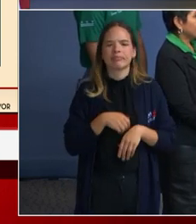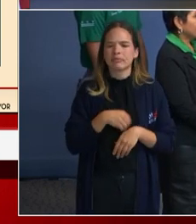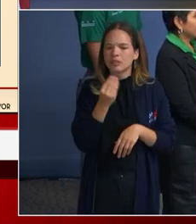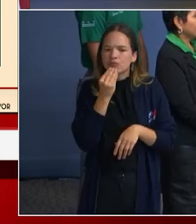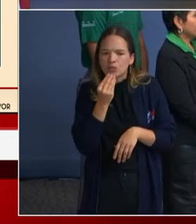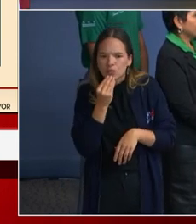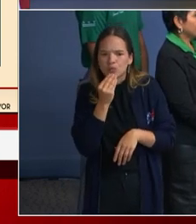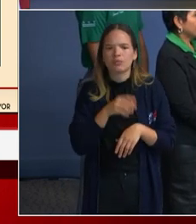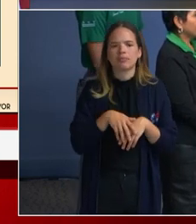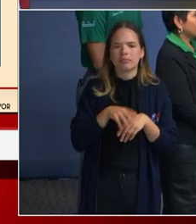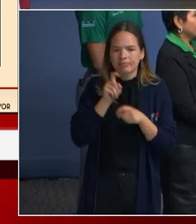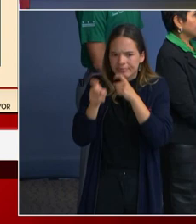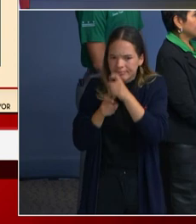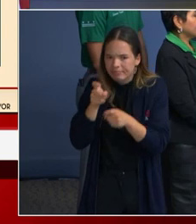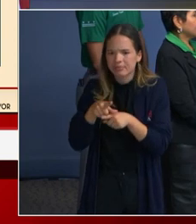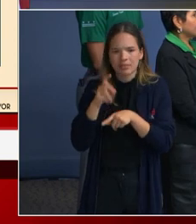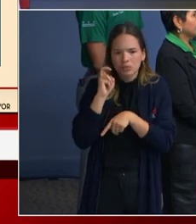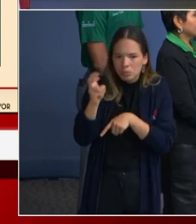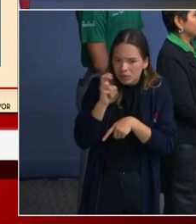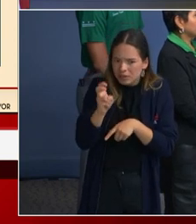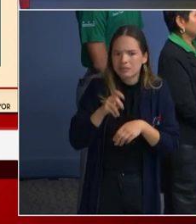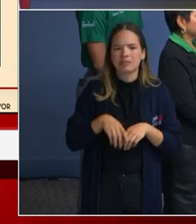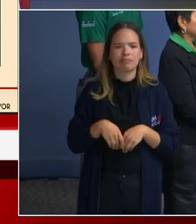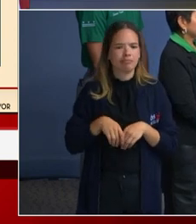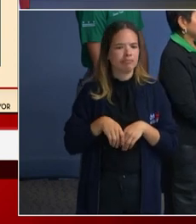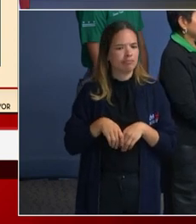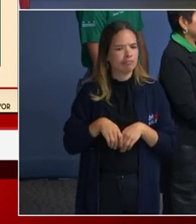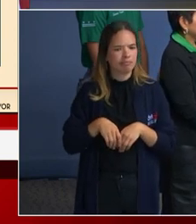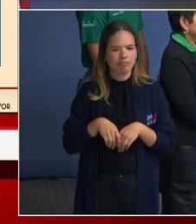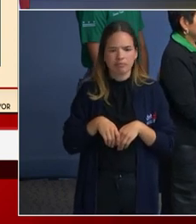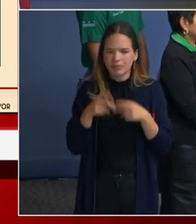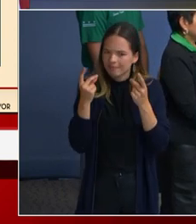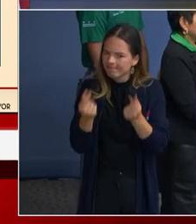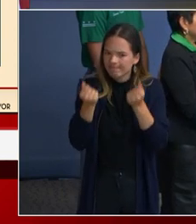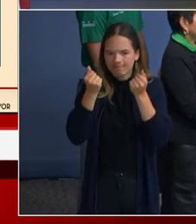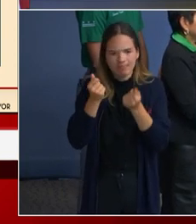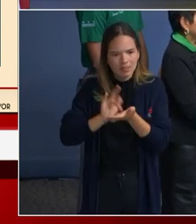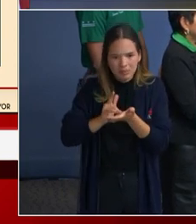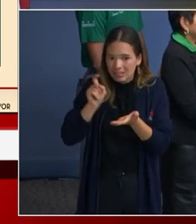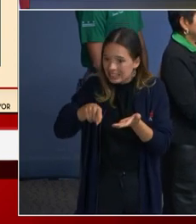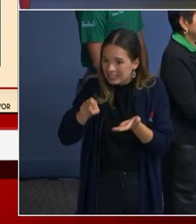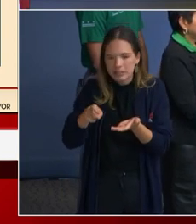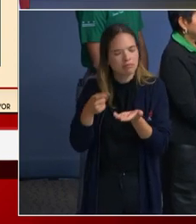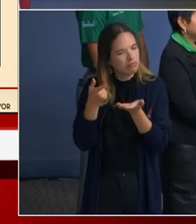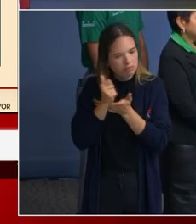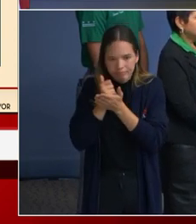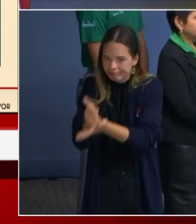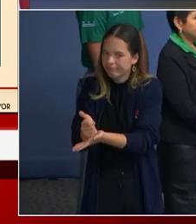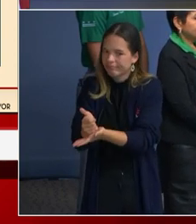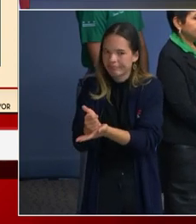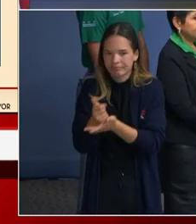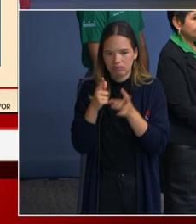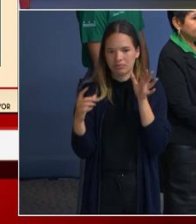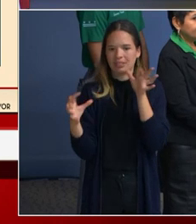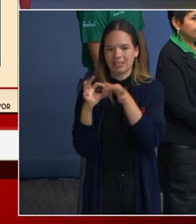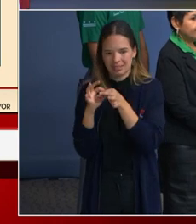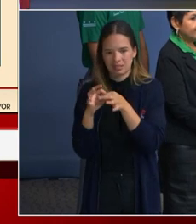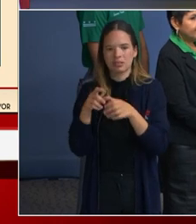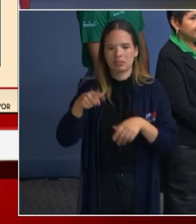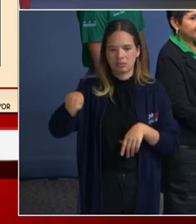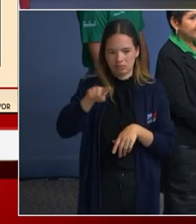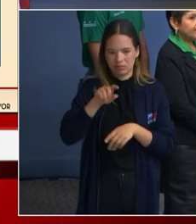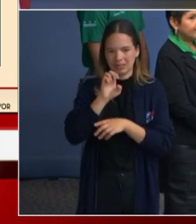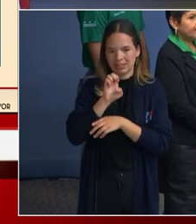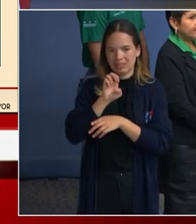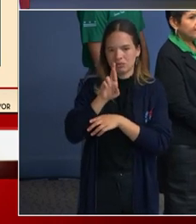transportation, urgent medical needs, transportation to connect people to resettlement services